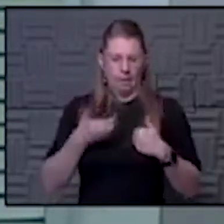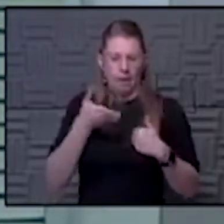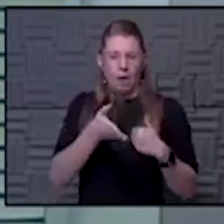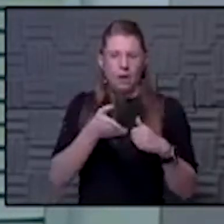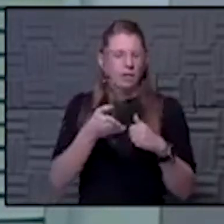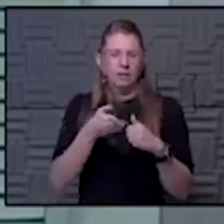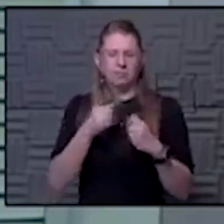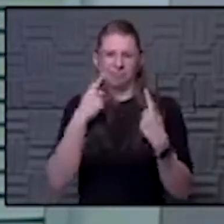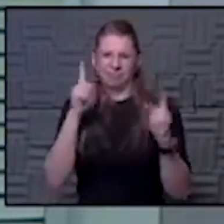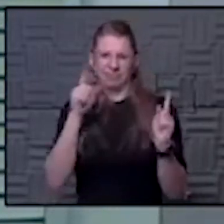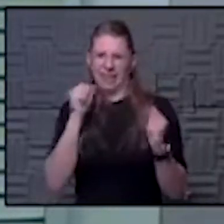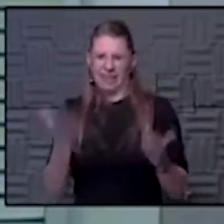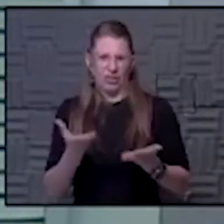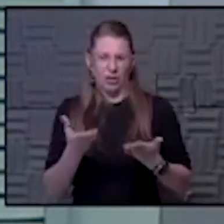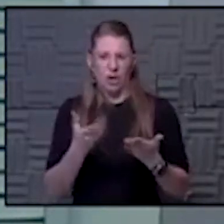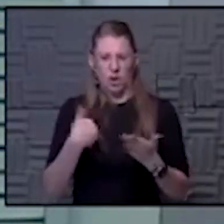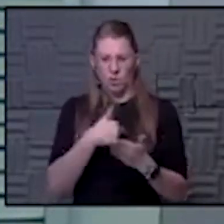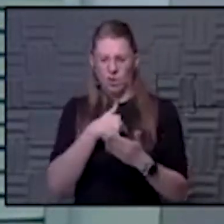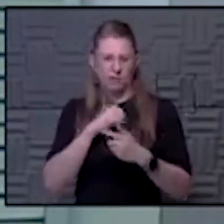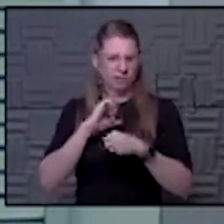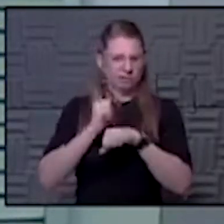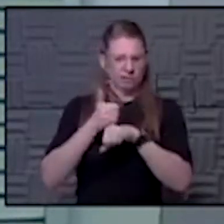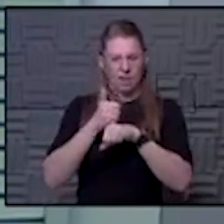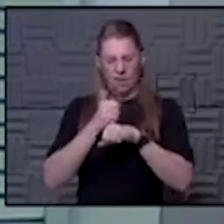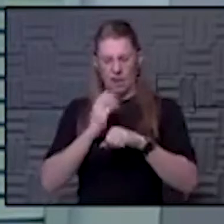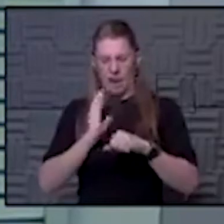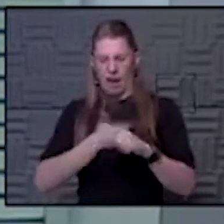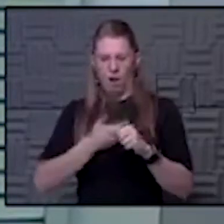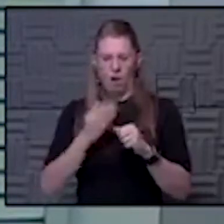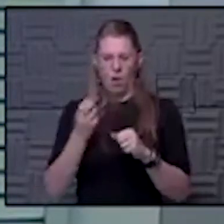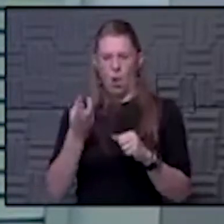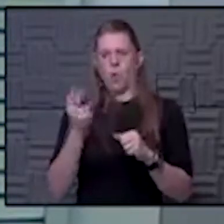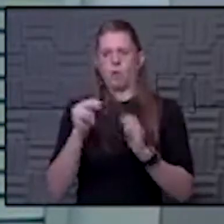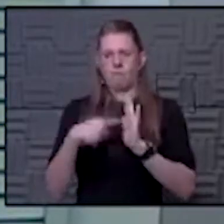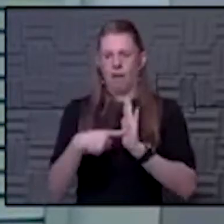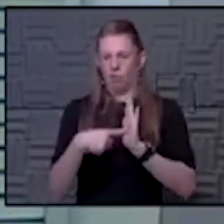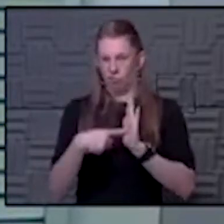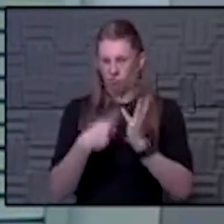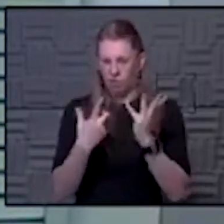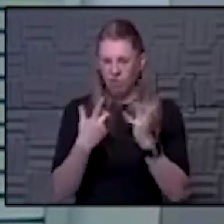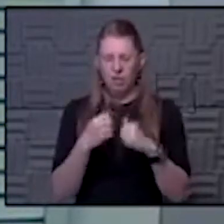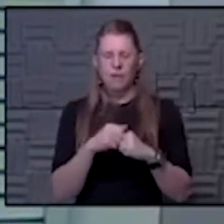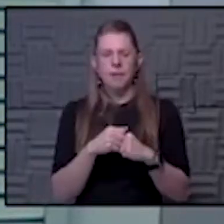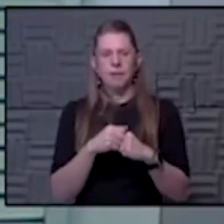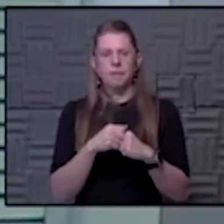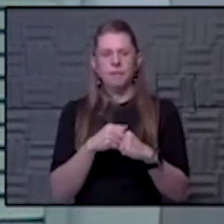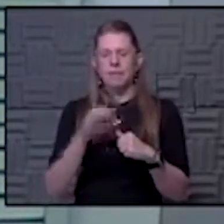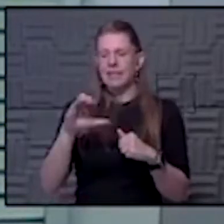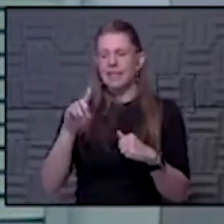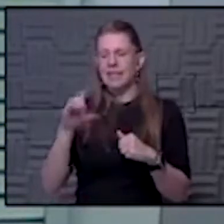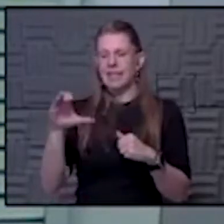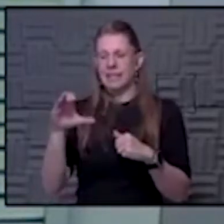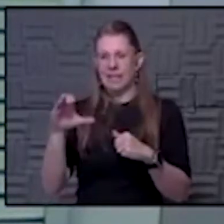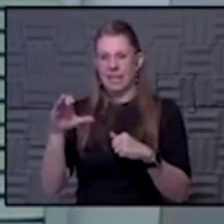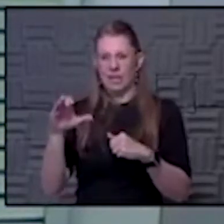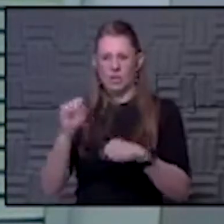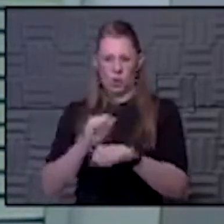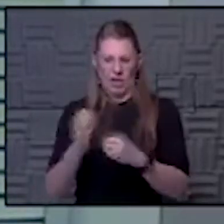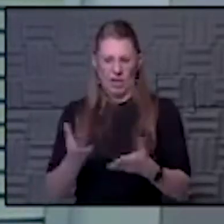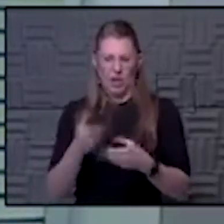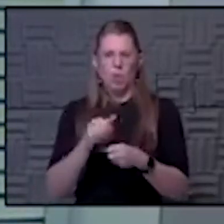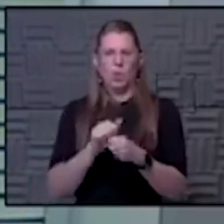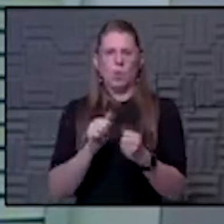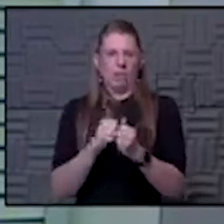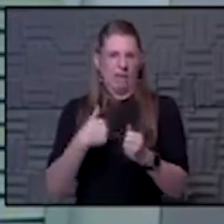we've had to construct our own model. It's been approved by the CDC in Operation Warp Speed. Matter of fact, we have somebody from CDC on site here with us